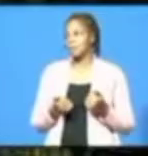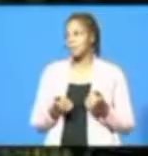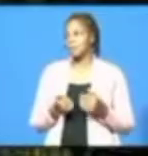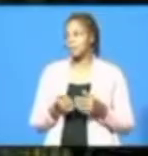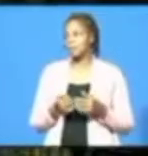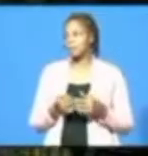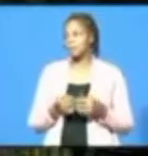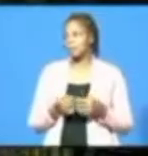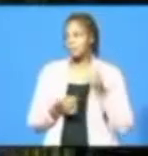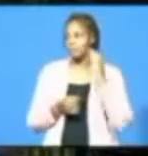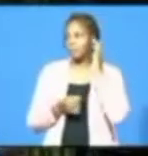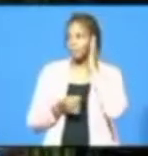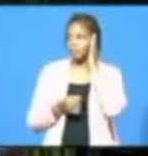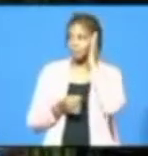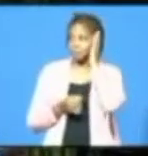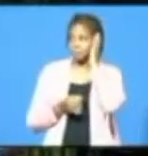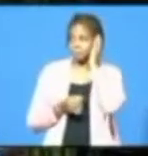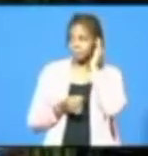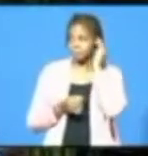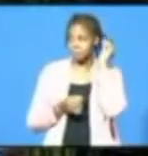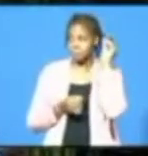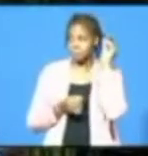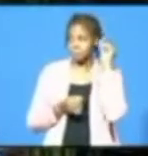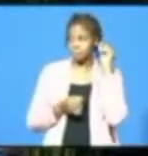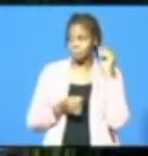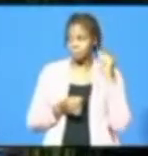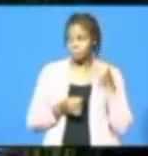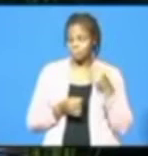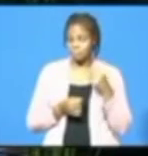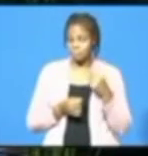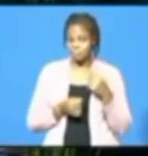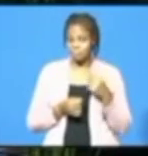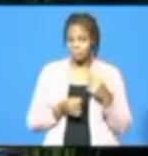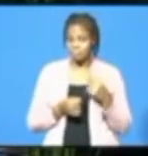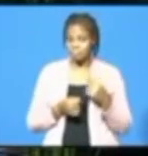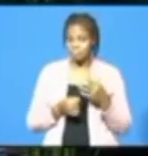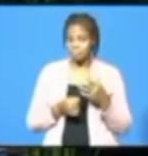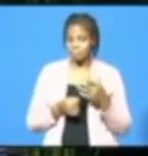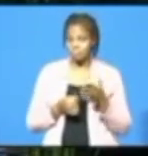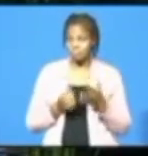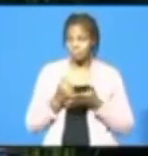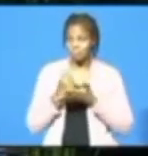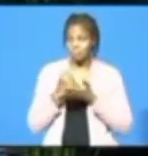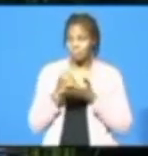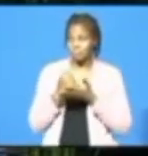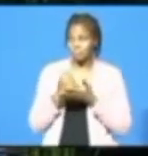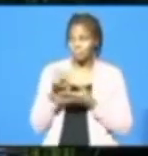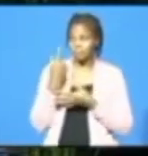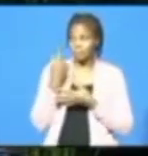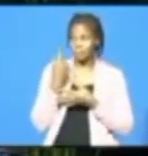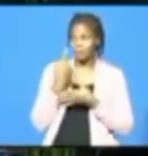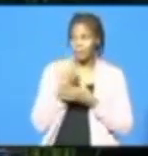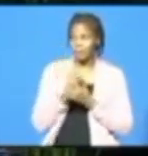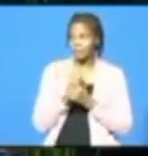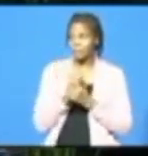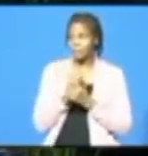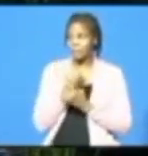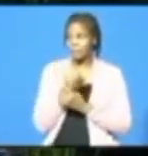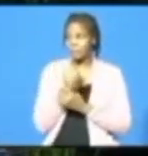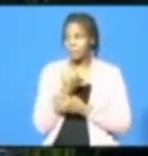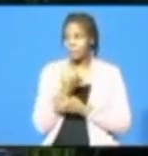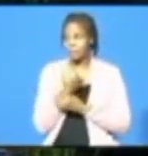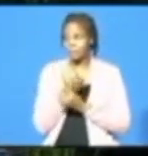Let me quickly get to the meat of the matter. The poison